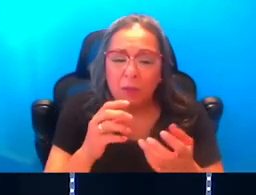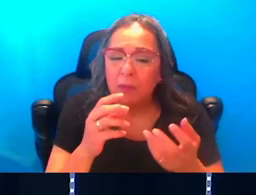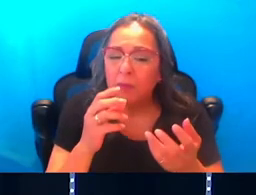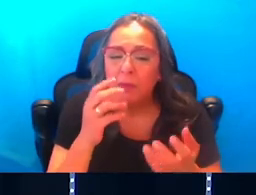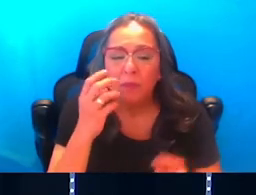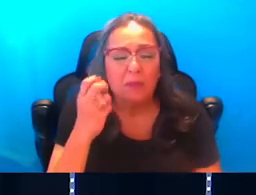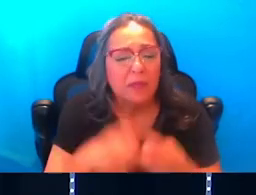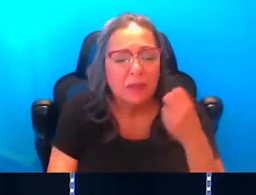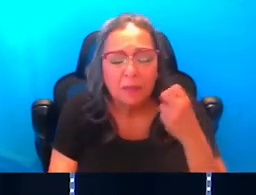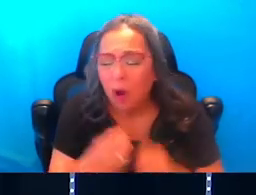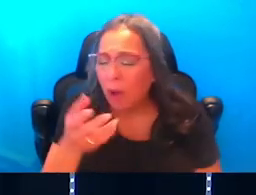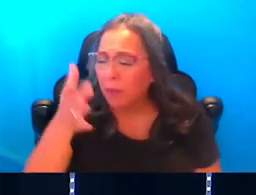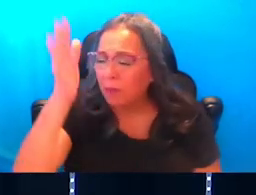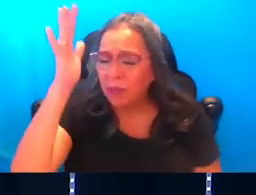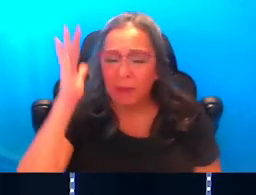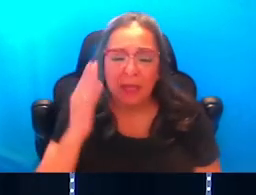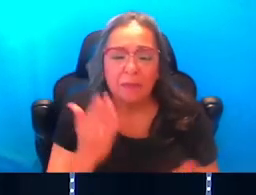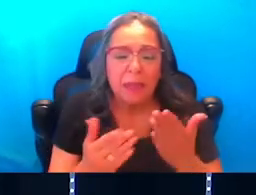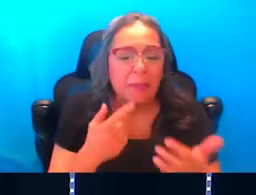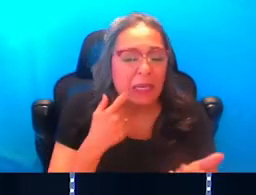was addiction.